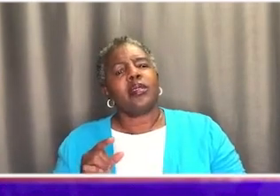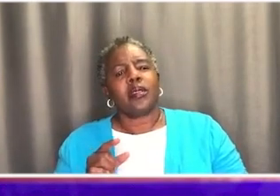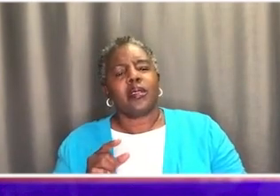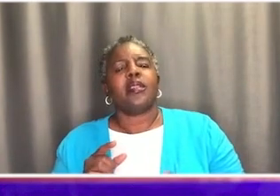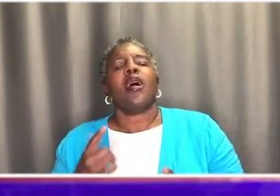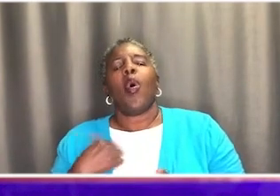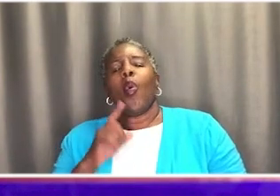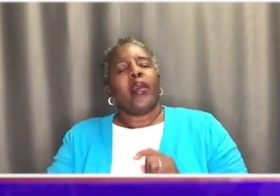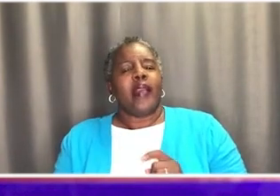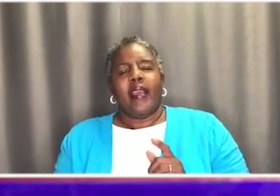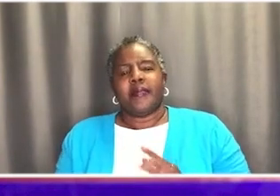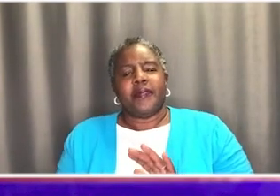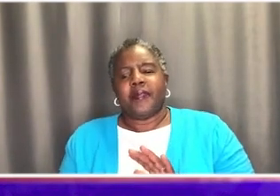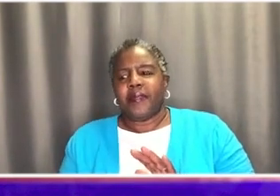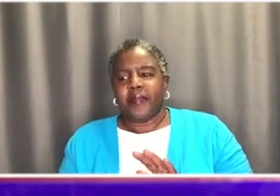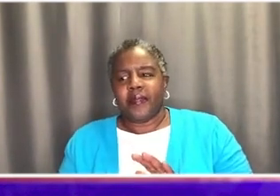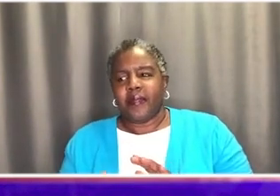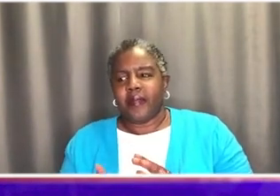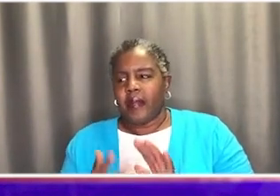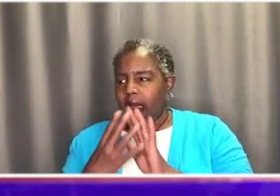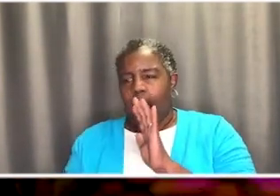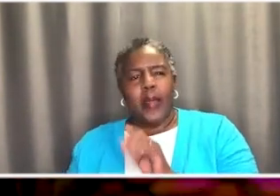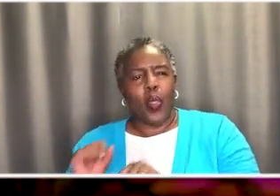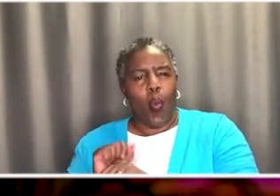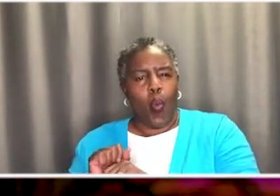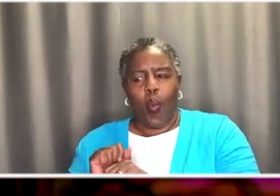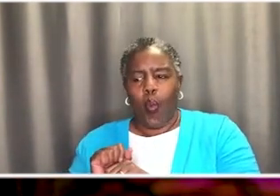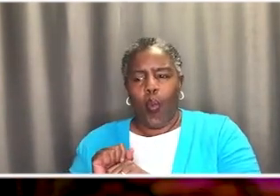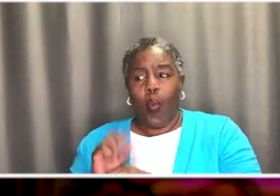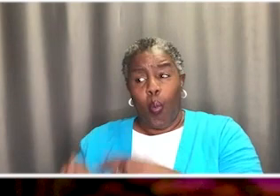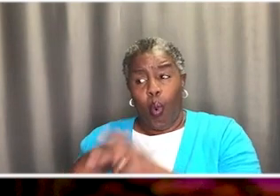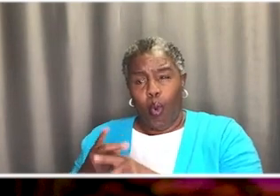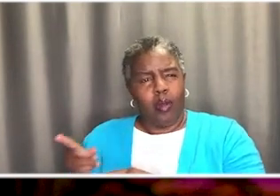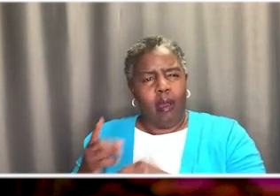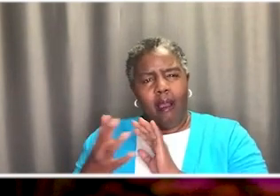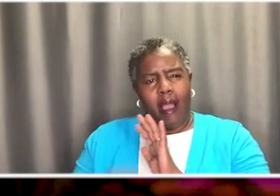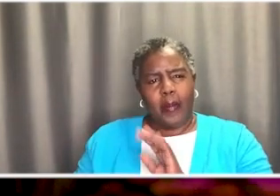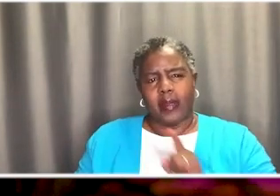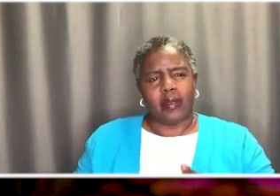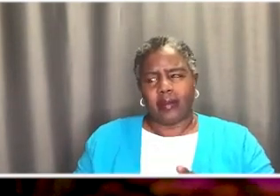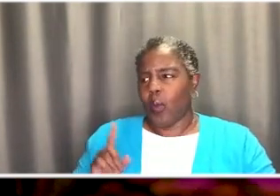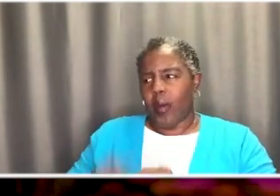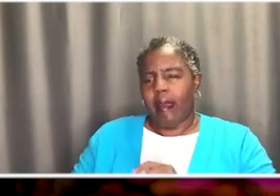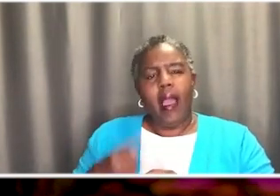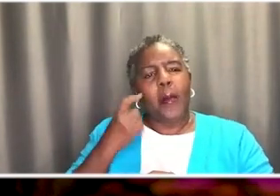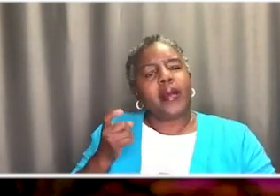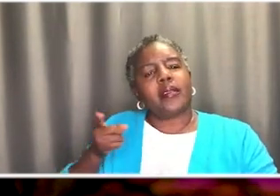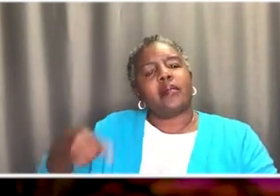operate 100% like the world, because the world does not operate on